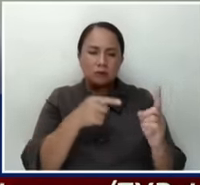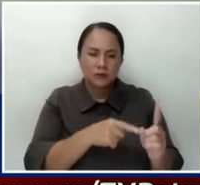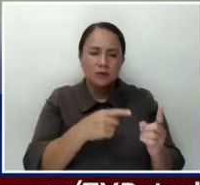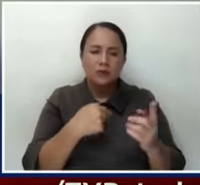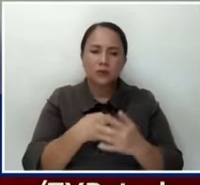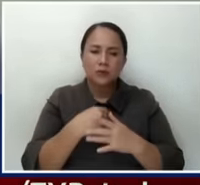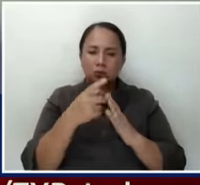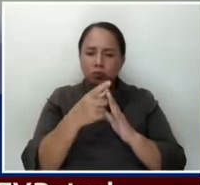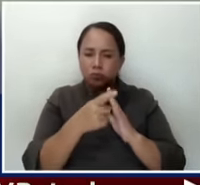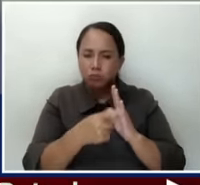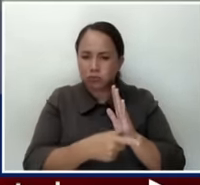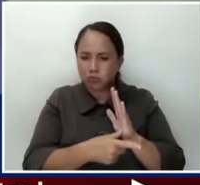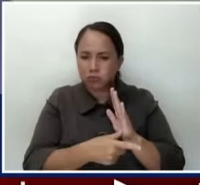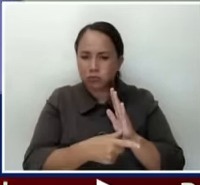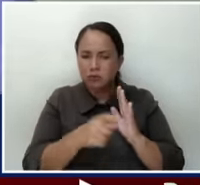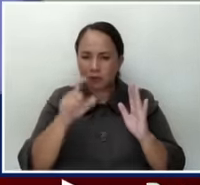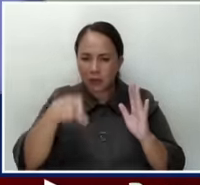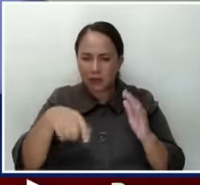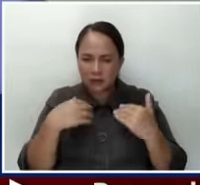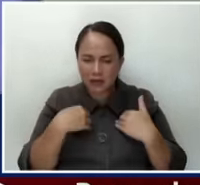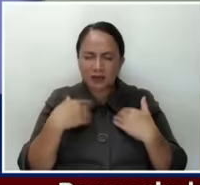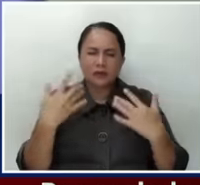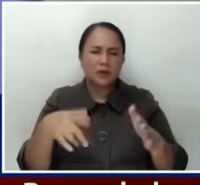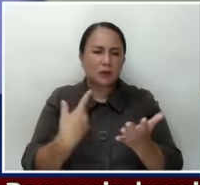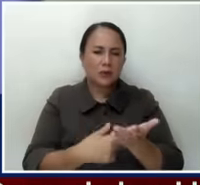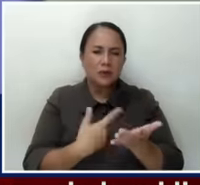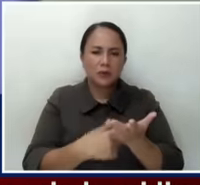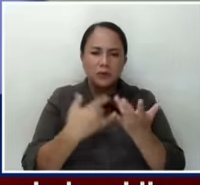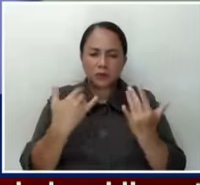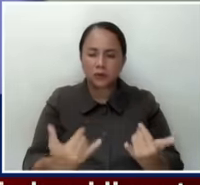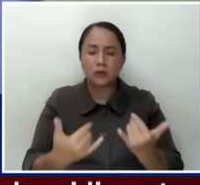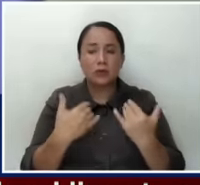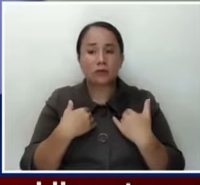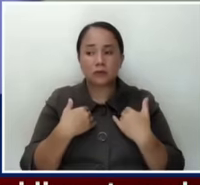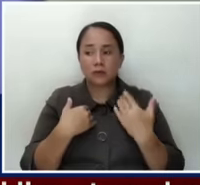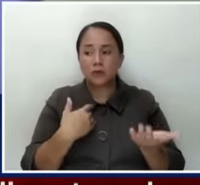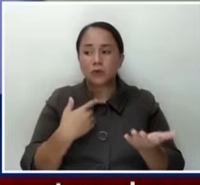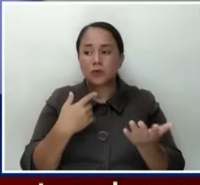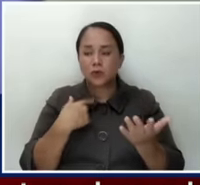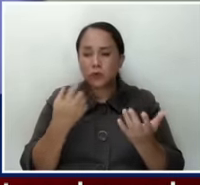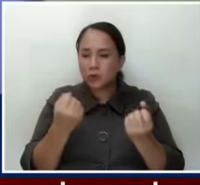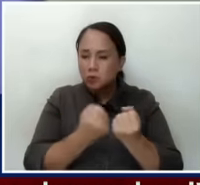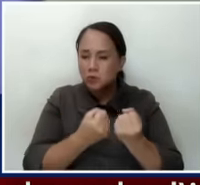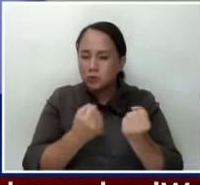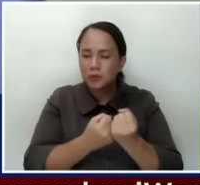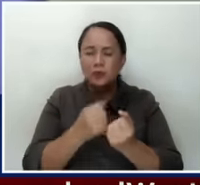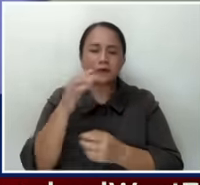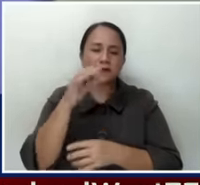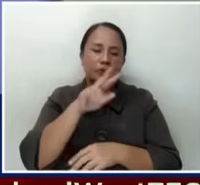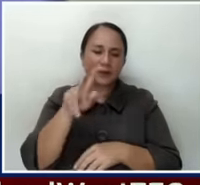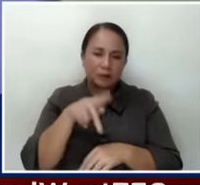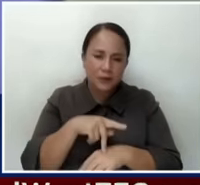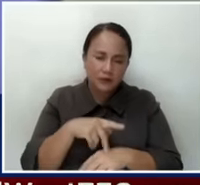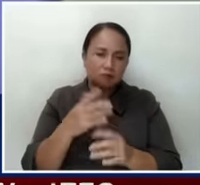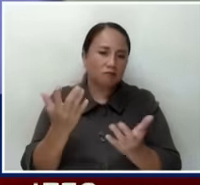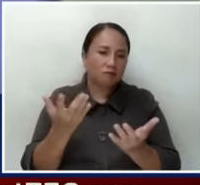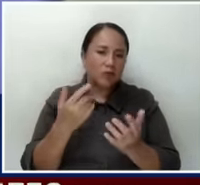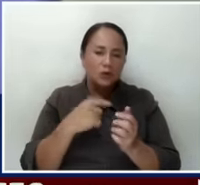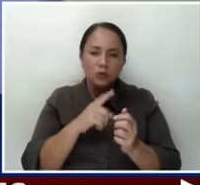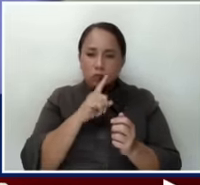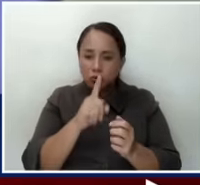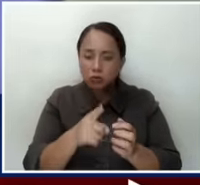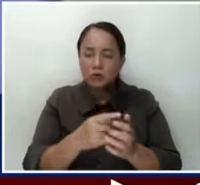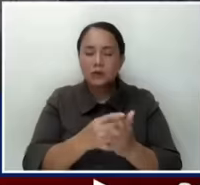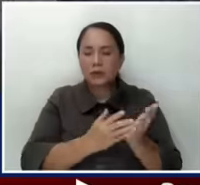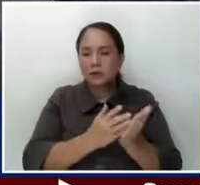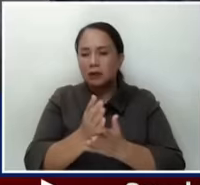legislation in place. We've talked about this today, as I said, and I made it clear that we support the Philippines in ensuring that the rights are